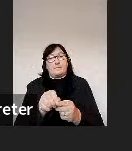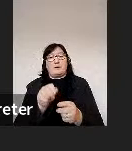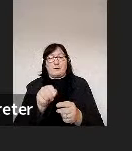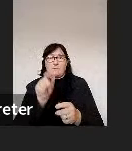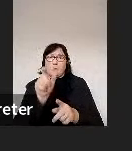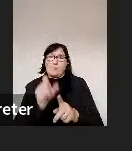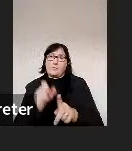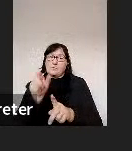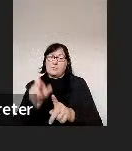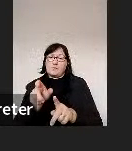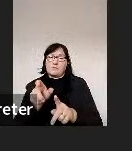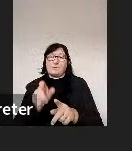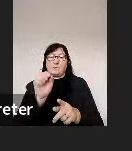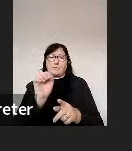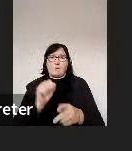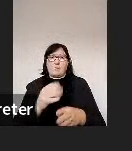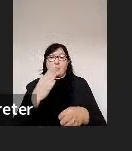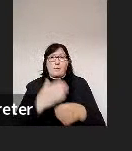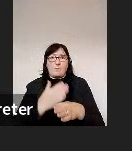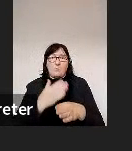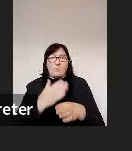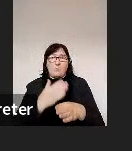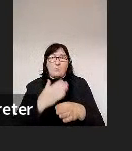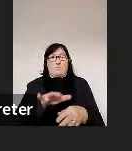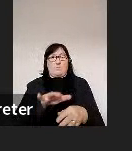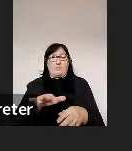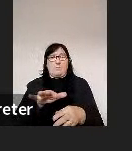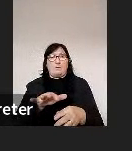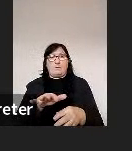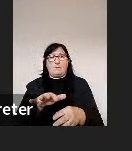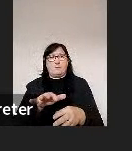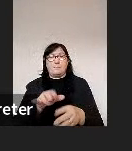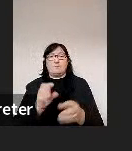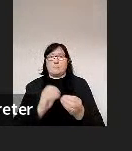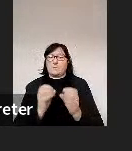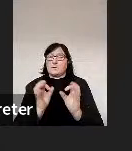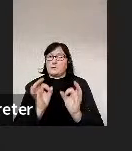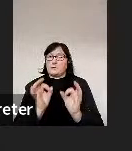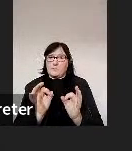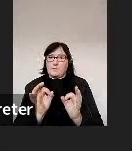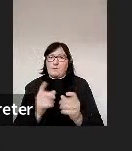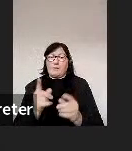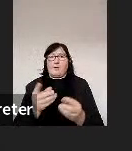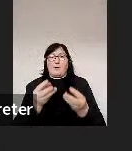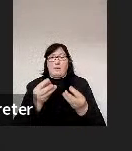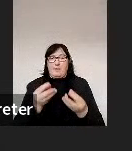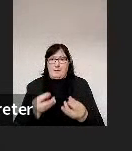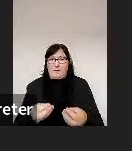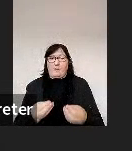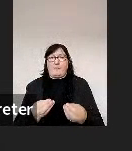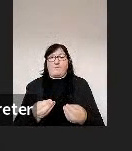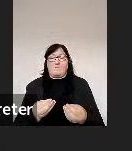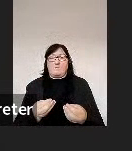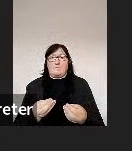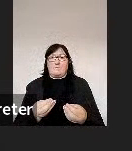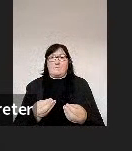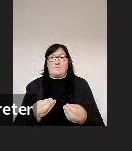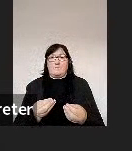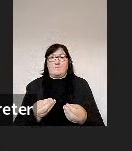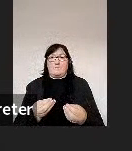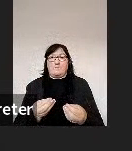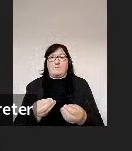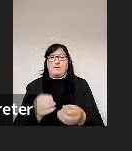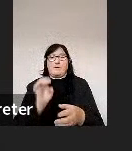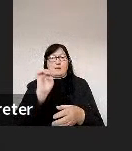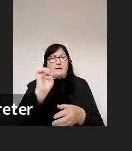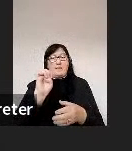registrations and related activities, ensure that they have the appropriate e-filing user rights,